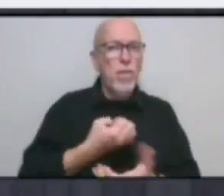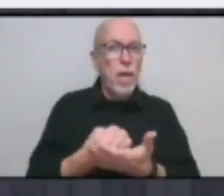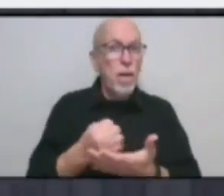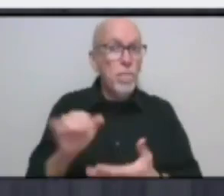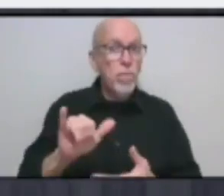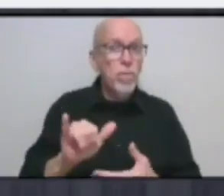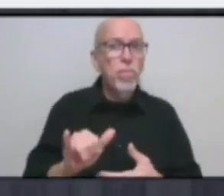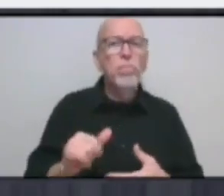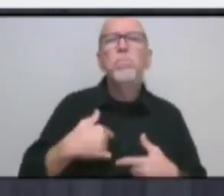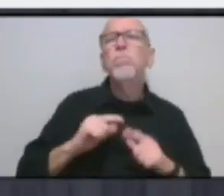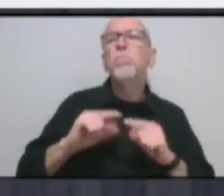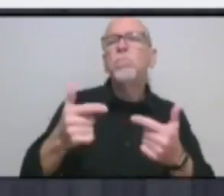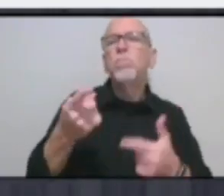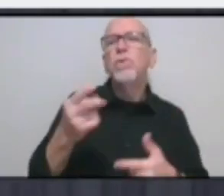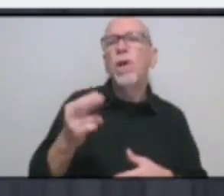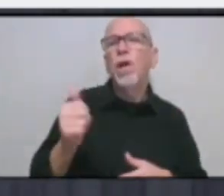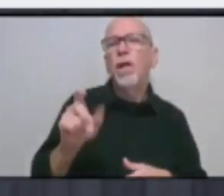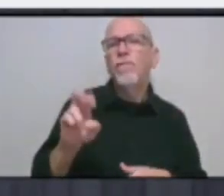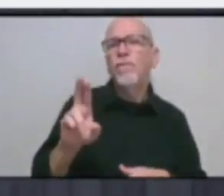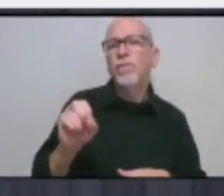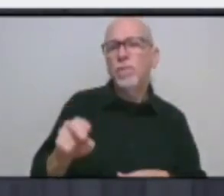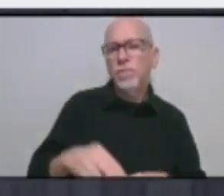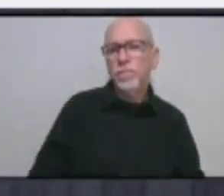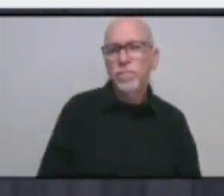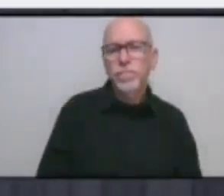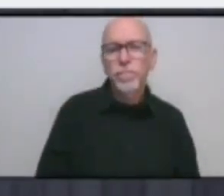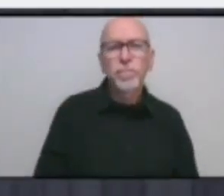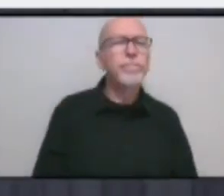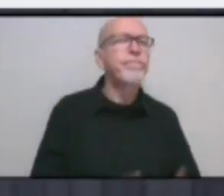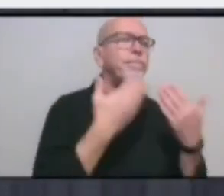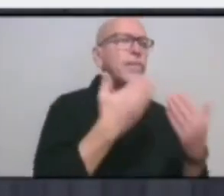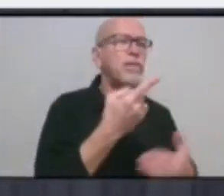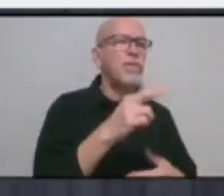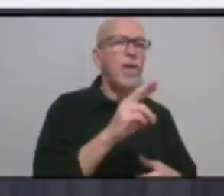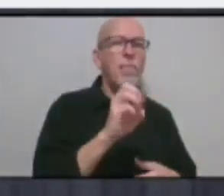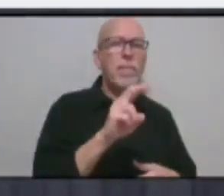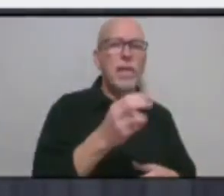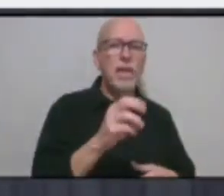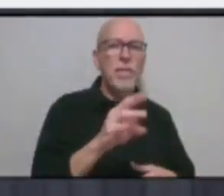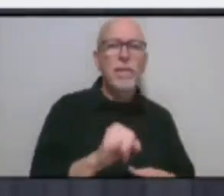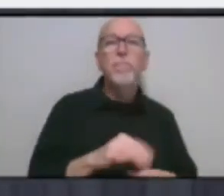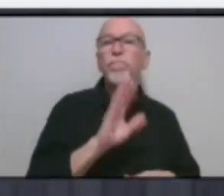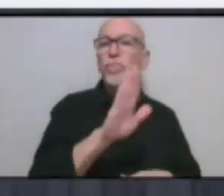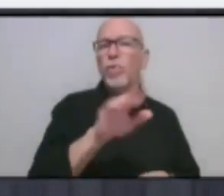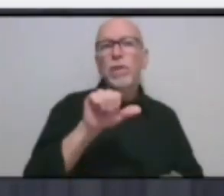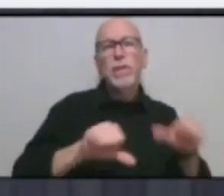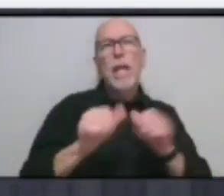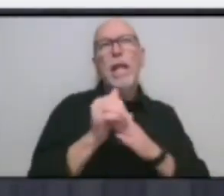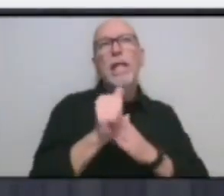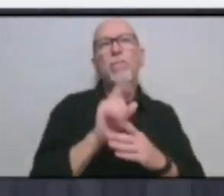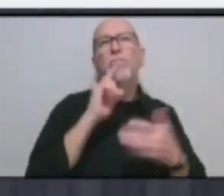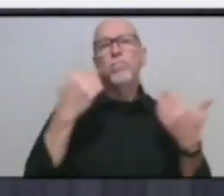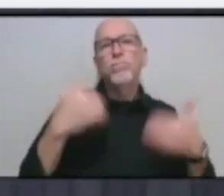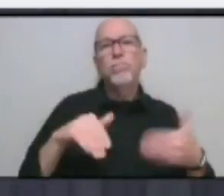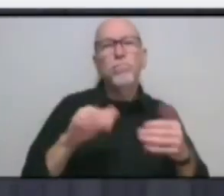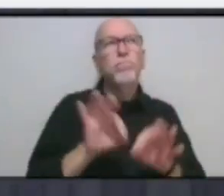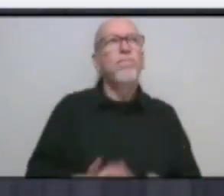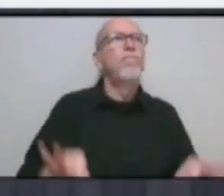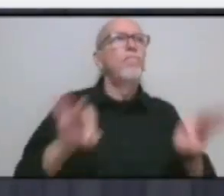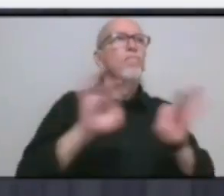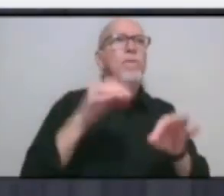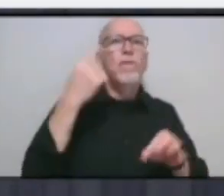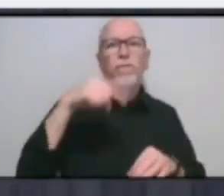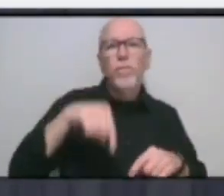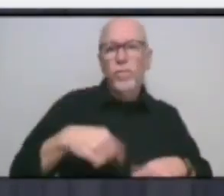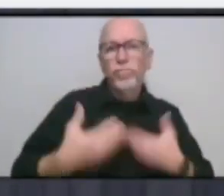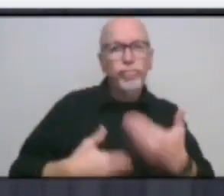turn it back to you, Dr. Halverson. Thank you, Dr. Minikemi. Your scientific leadership has been really vital to the success of this endeavor,